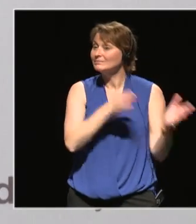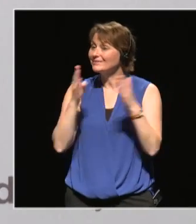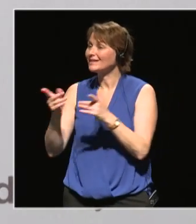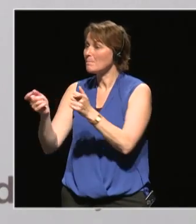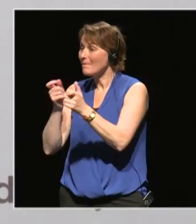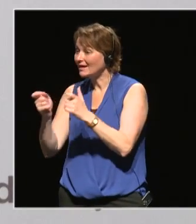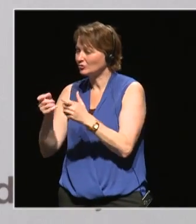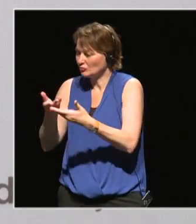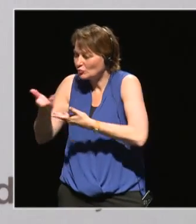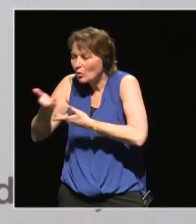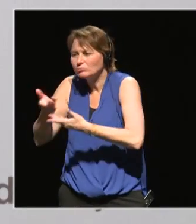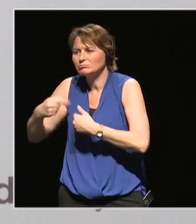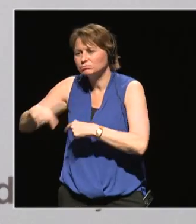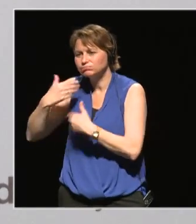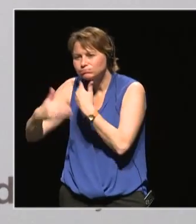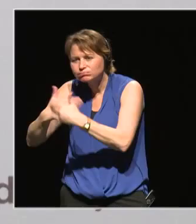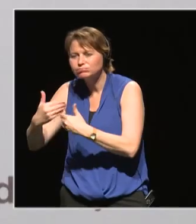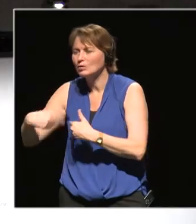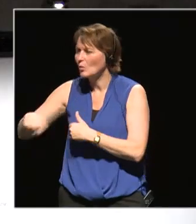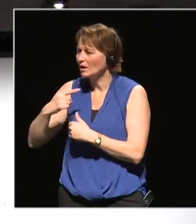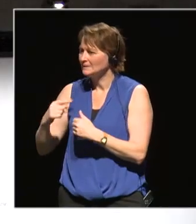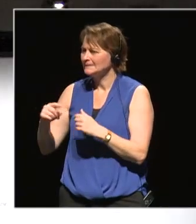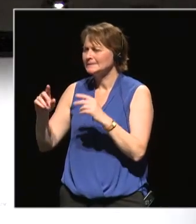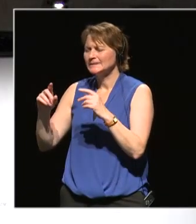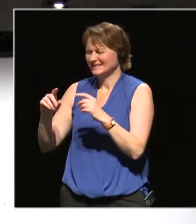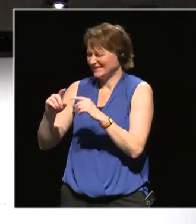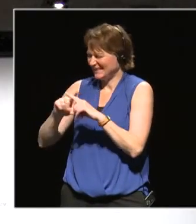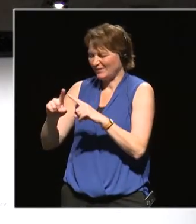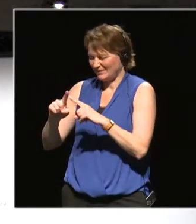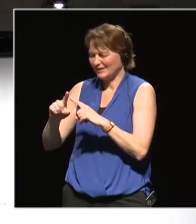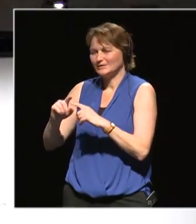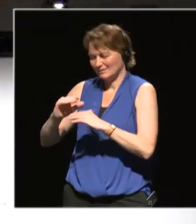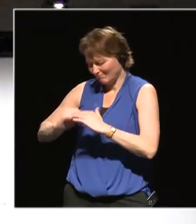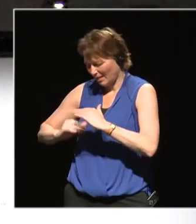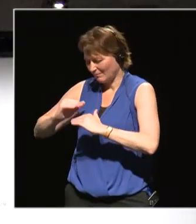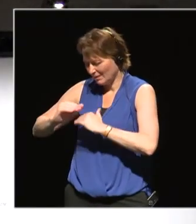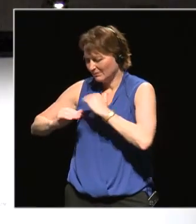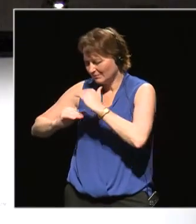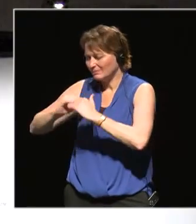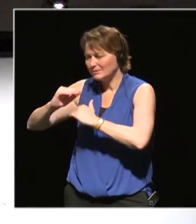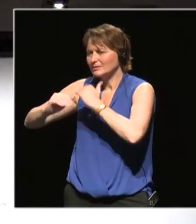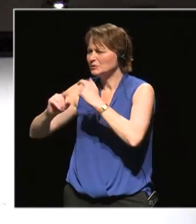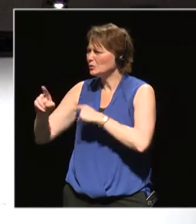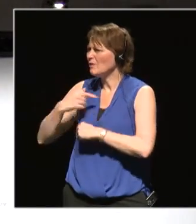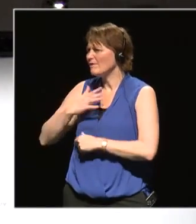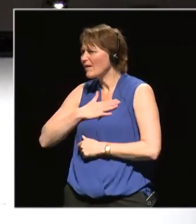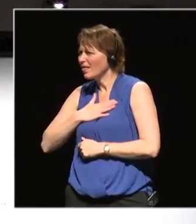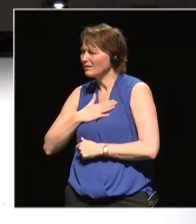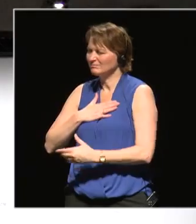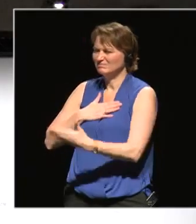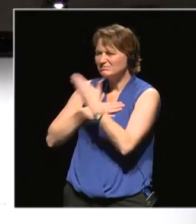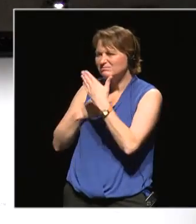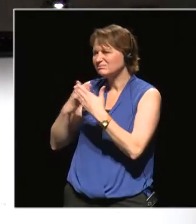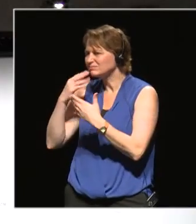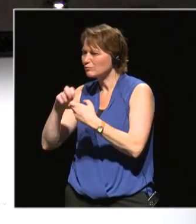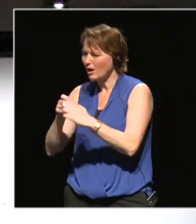process to talk about all these different building blocks that we've looked at and what problems you face in making sure that they